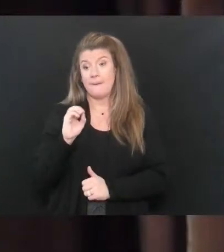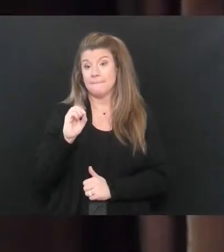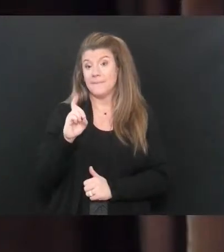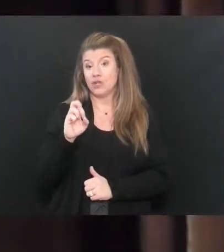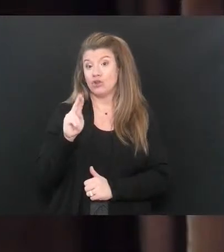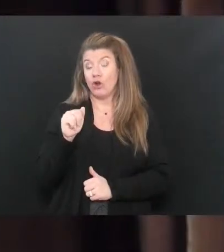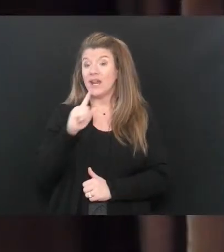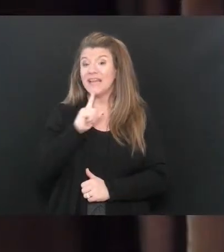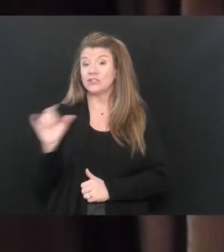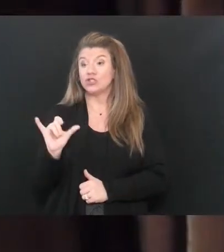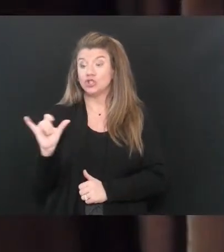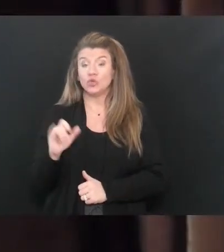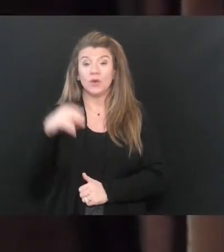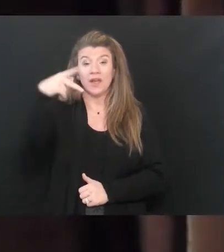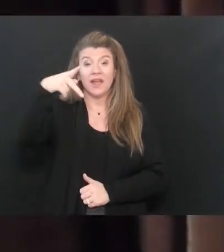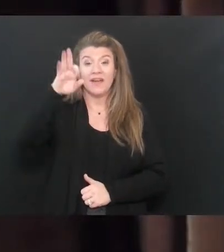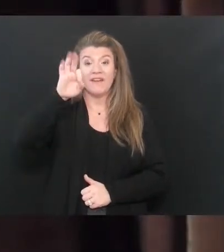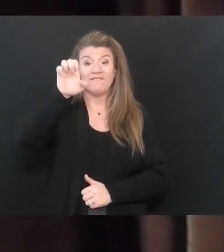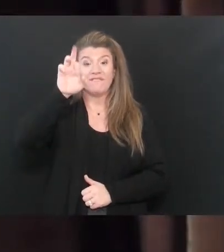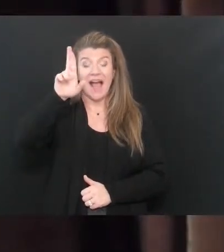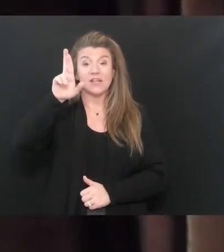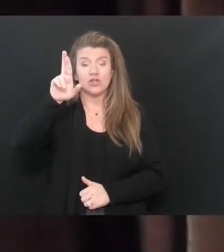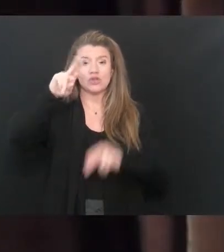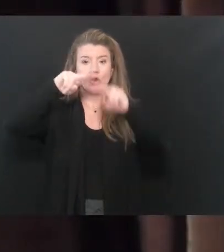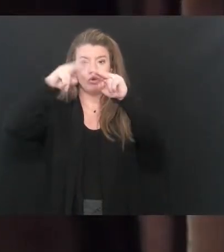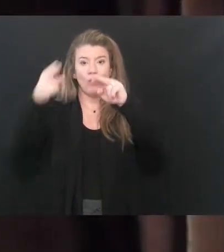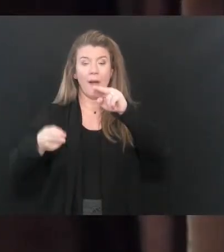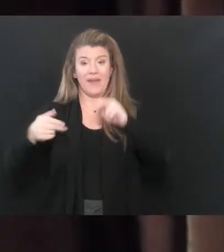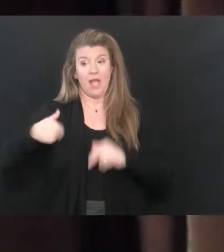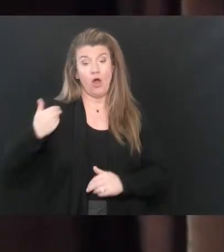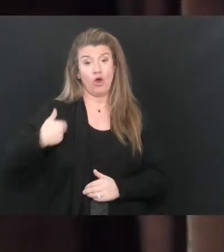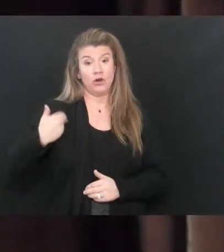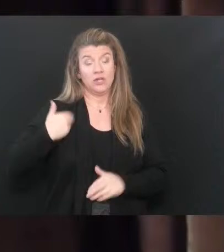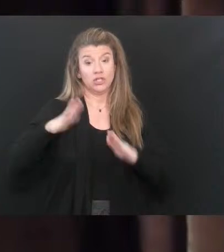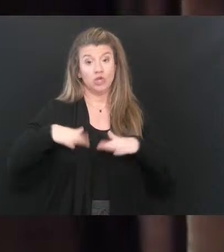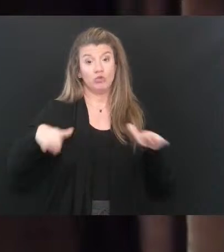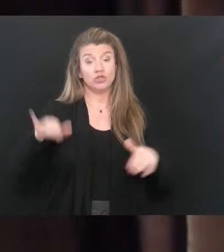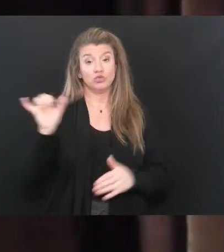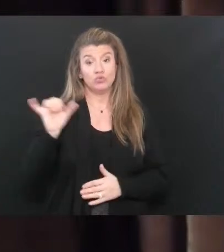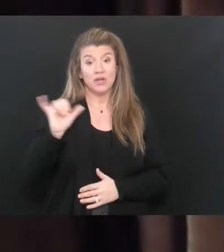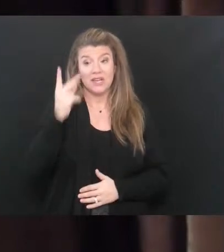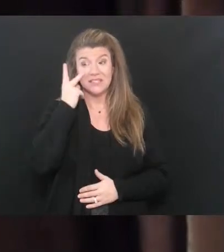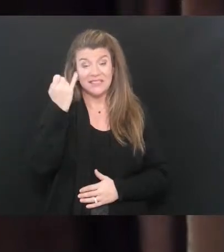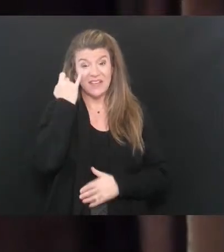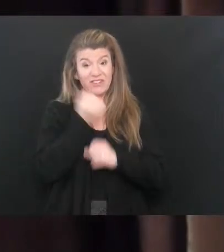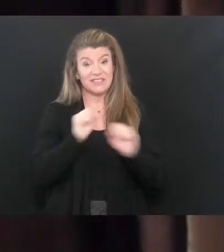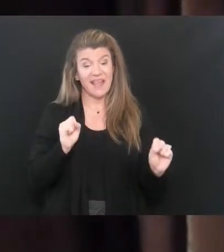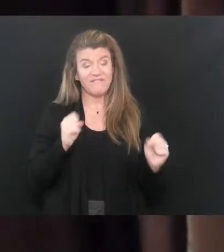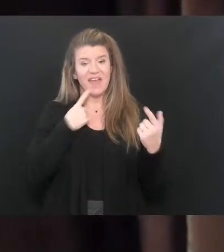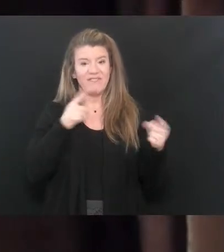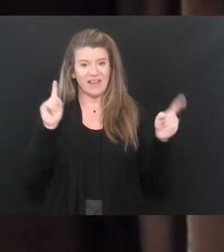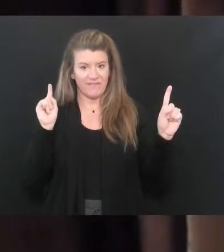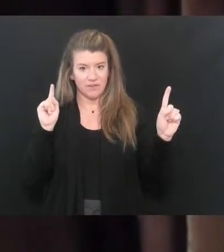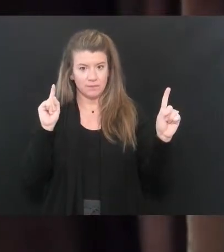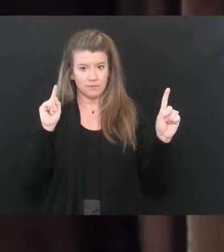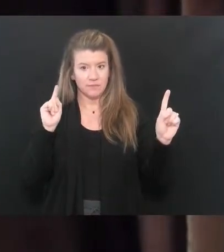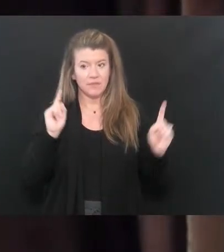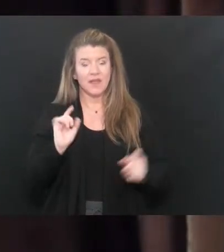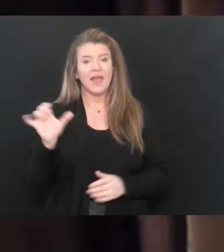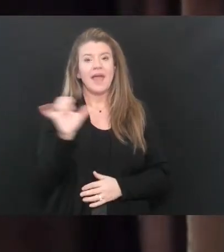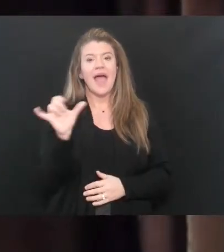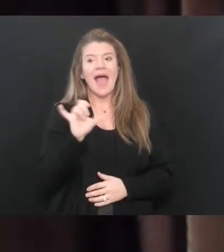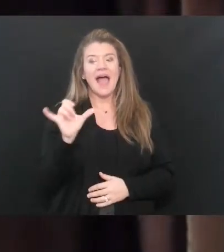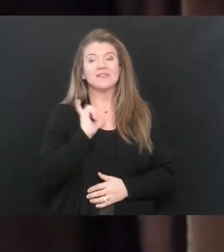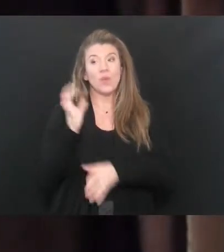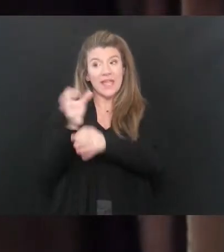too, and Pfizer is now dropping the age down even younger children to see if it's safe and effective. And as we get